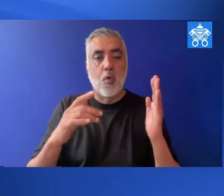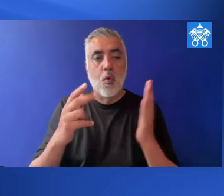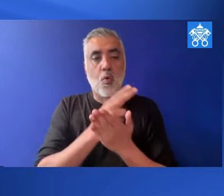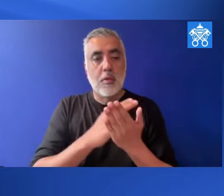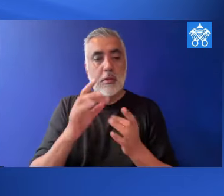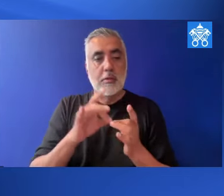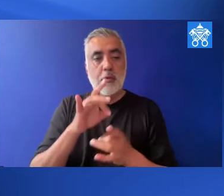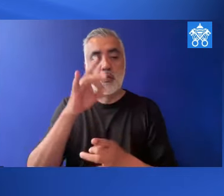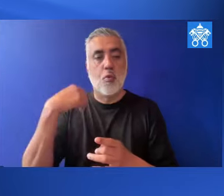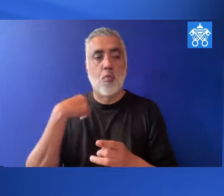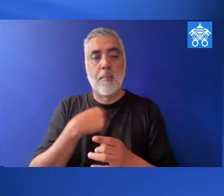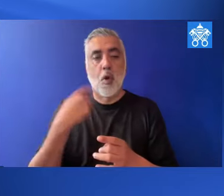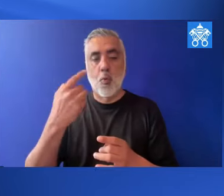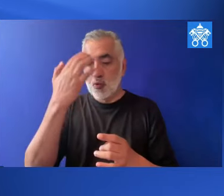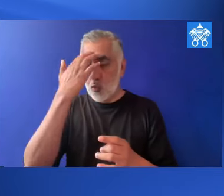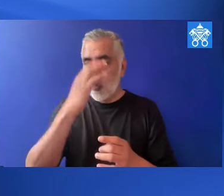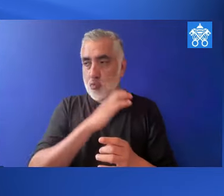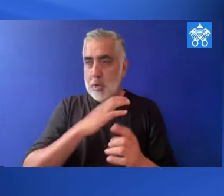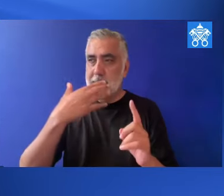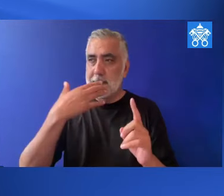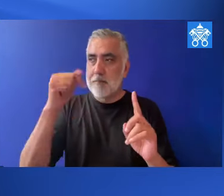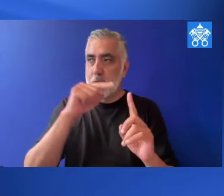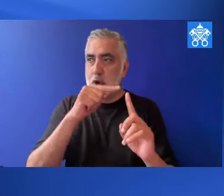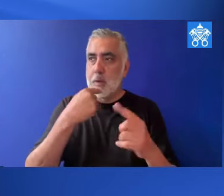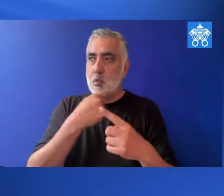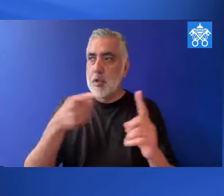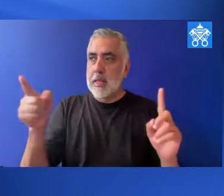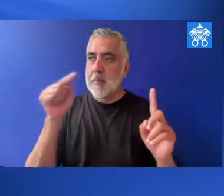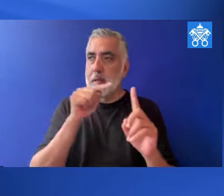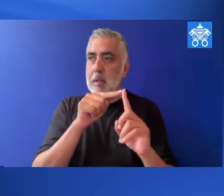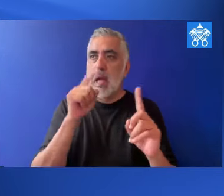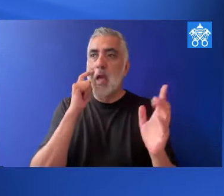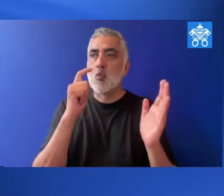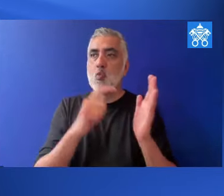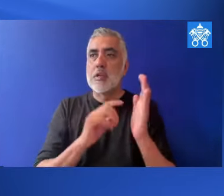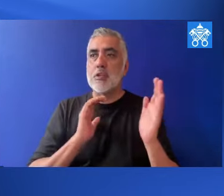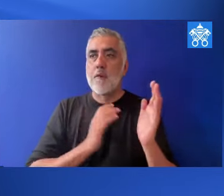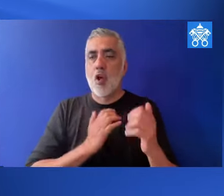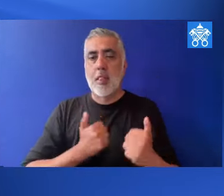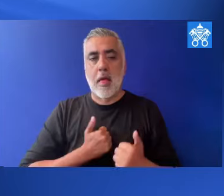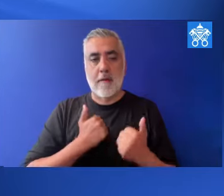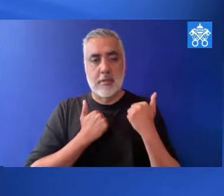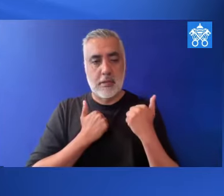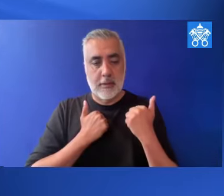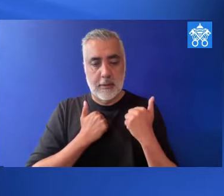we may always know Christ better and proclaim him with the witness of our lives.